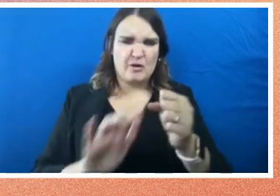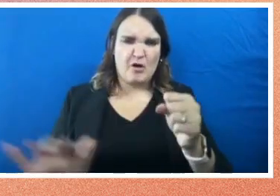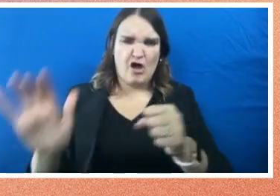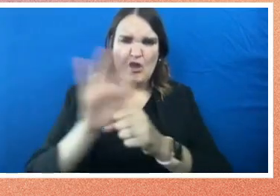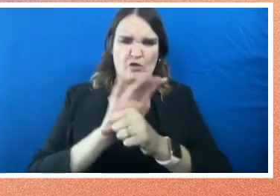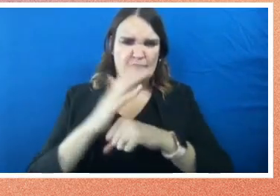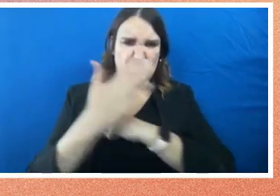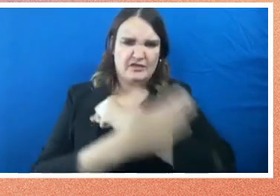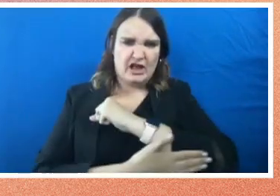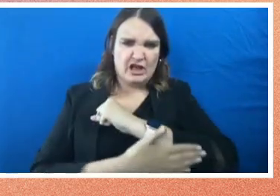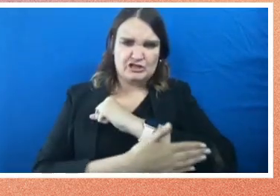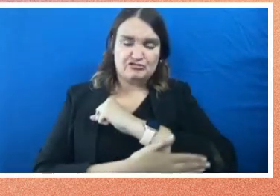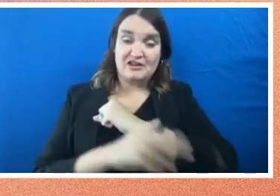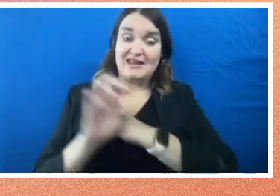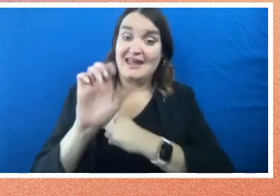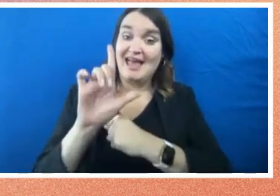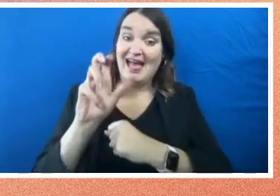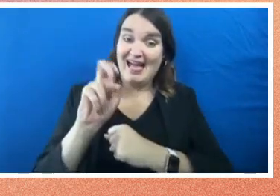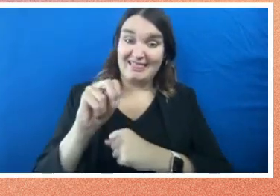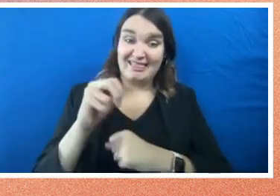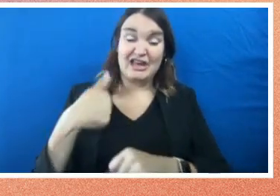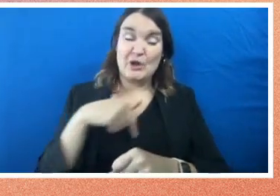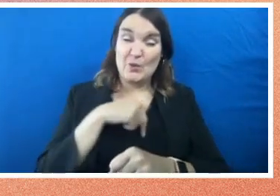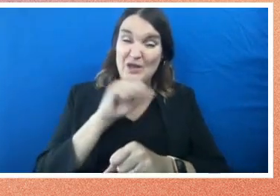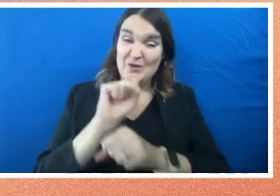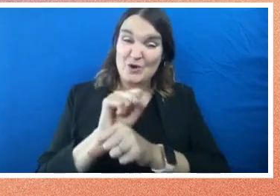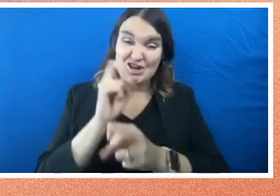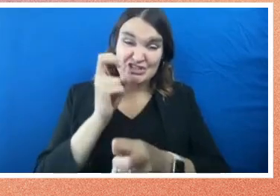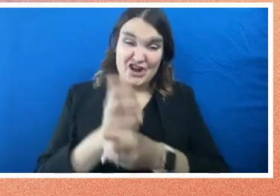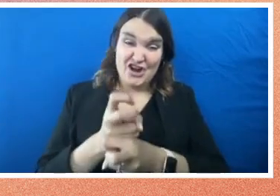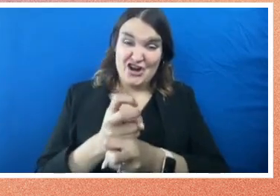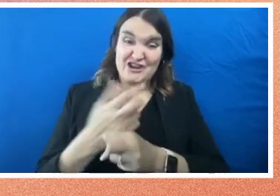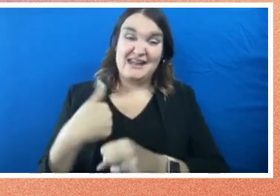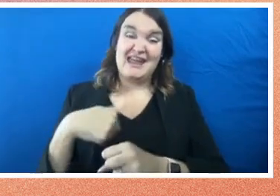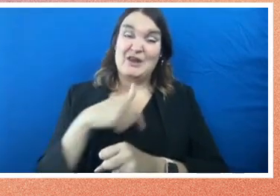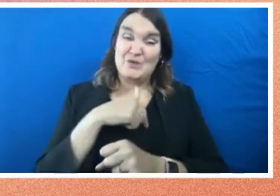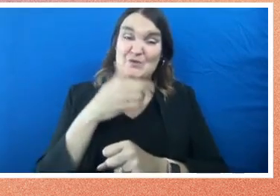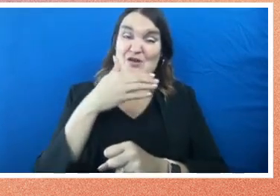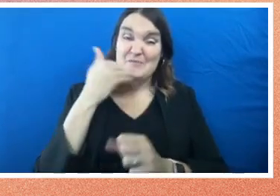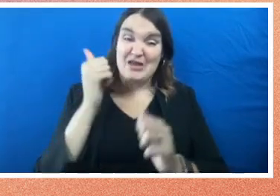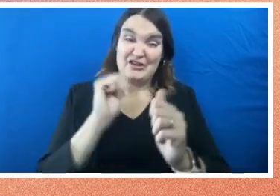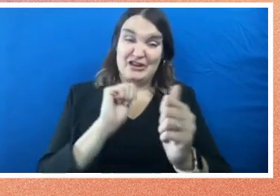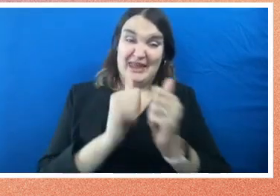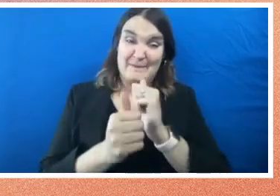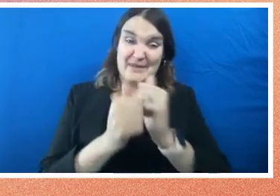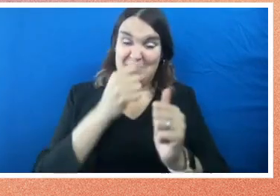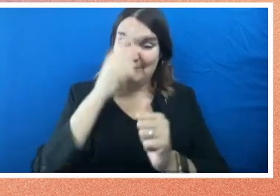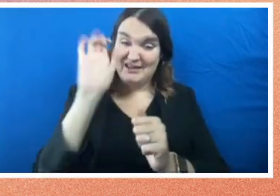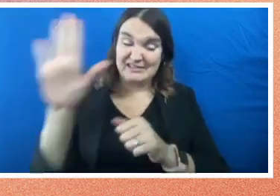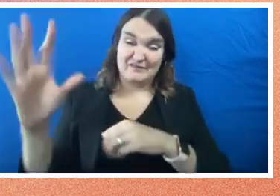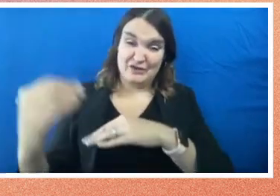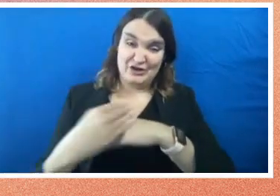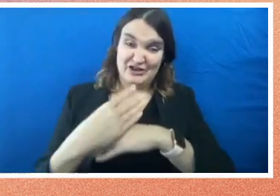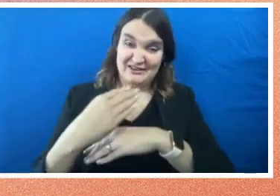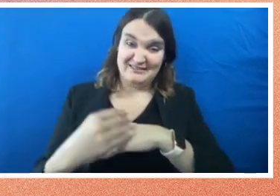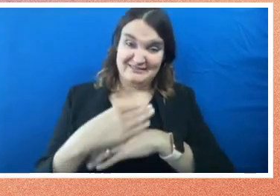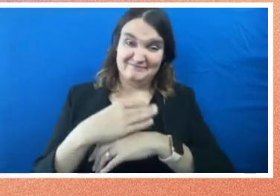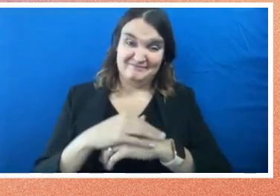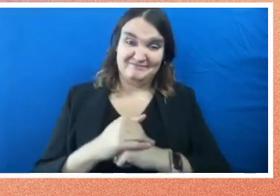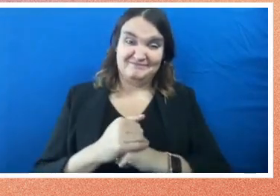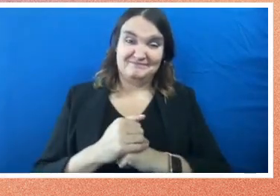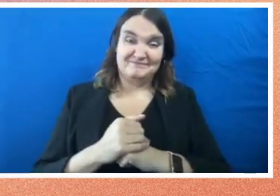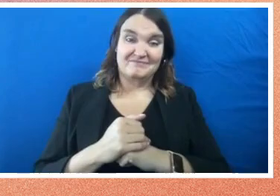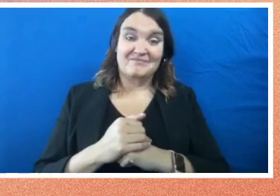you made us work hard for it and you made us a better campaign because of it. But I was new